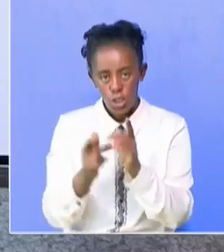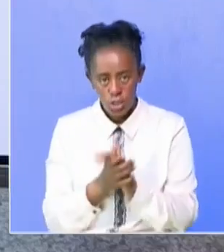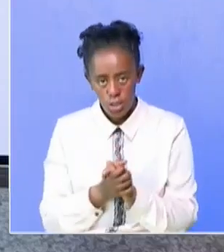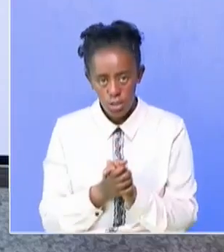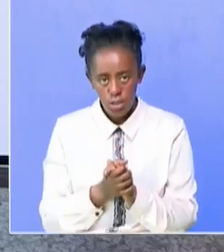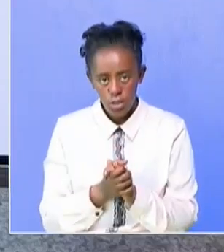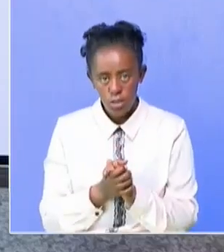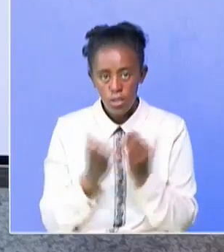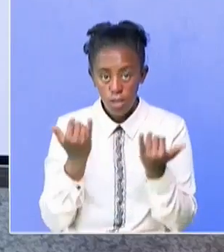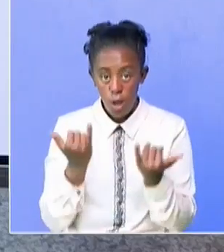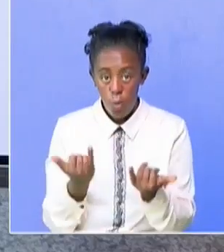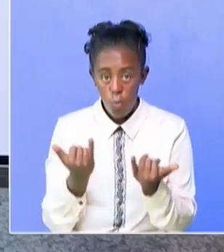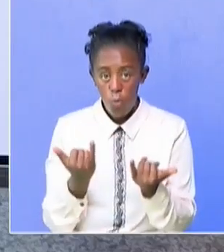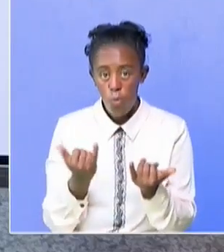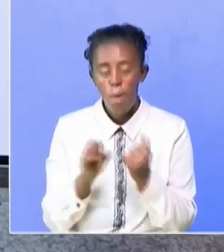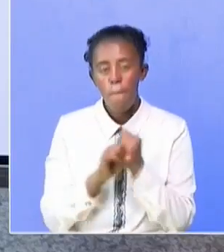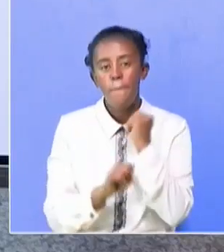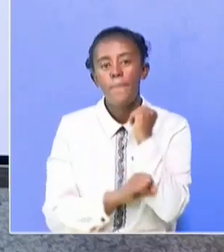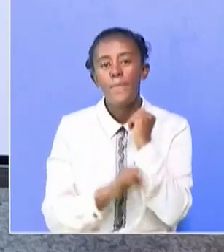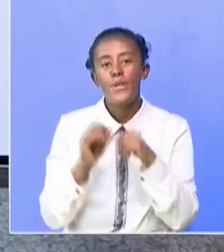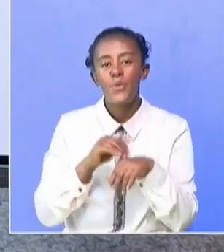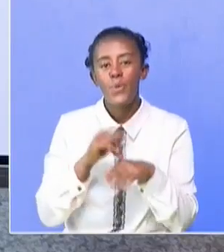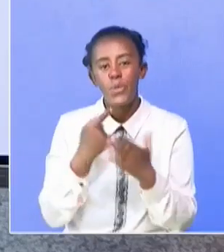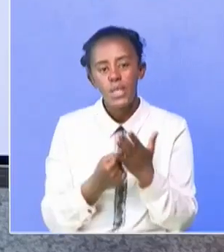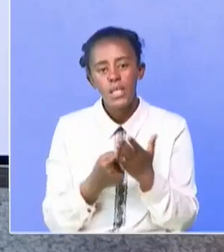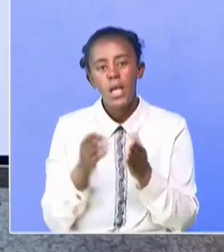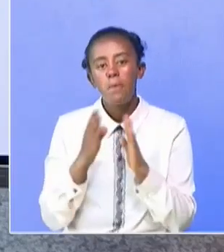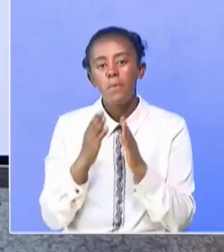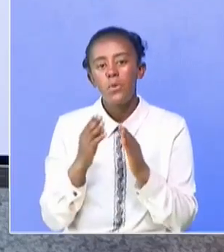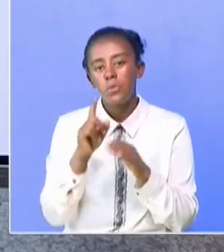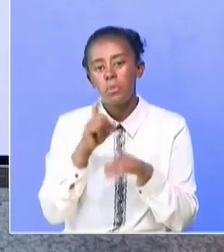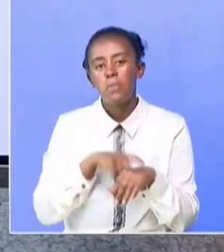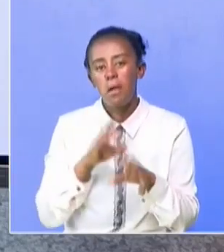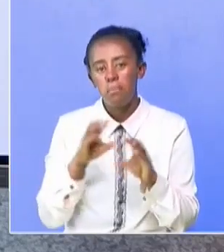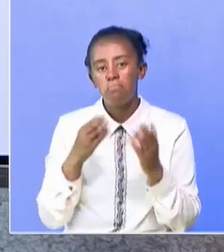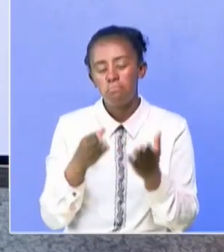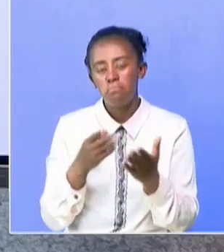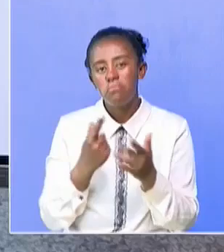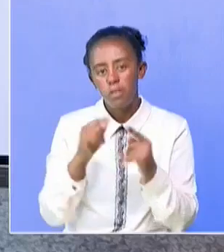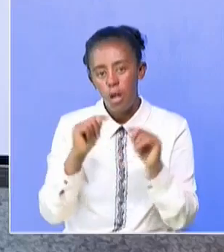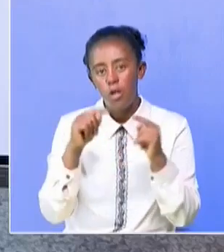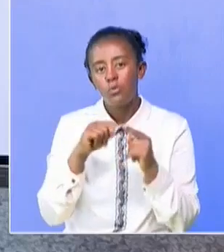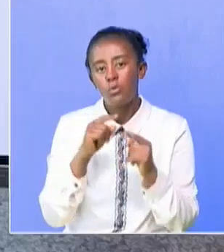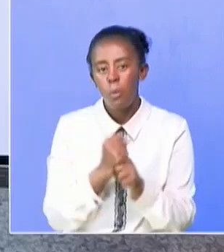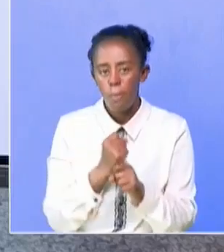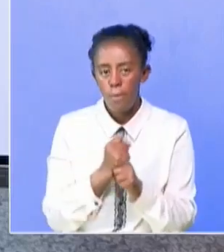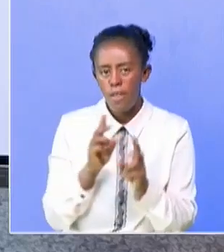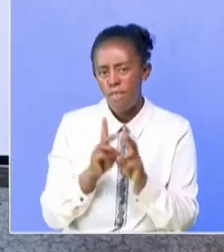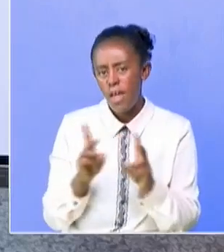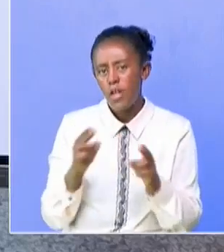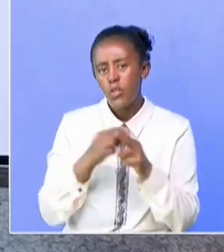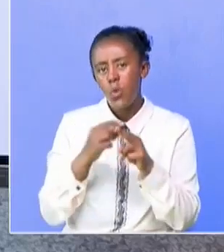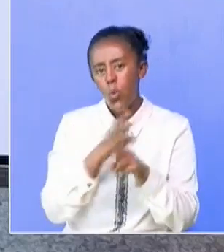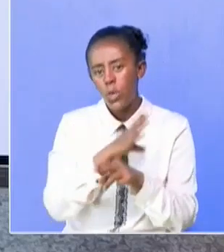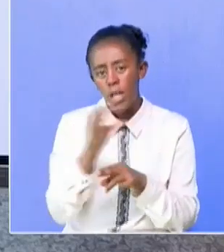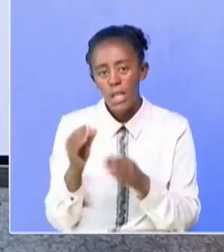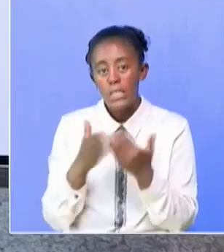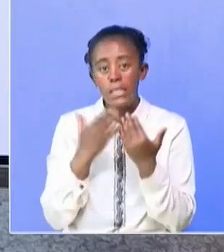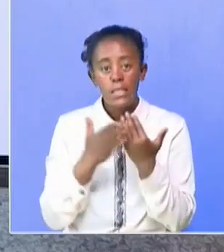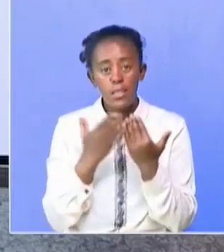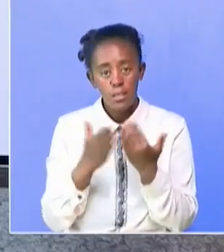Now, based on this, let me give you some time. Try to make very short and